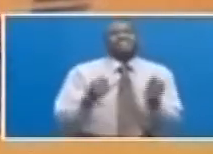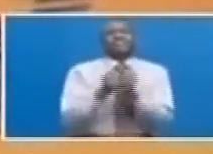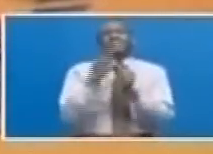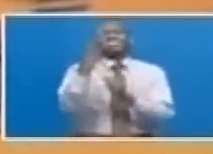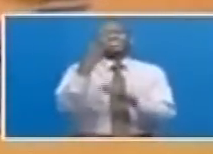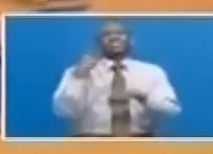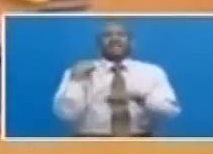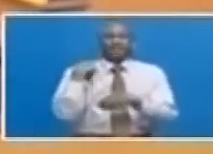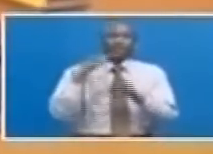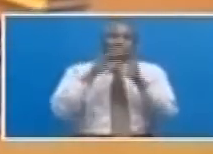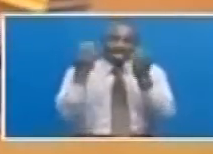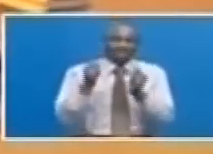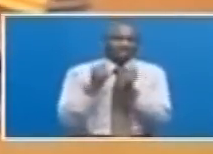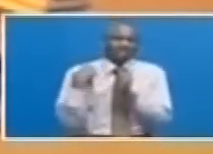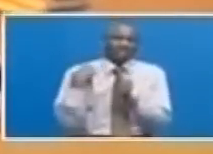13 duniani.